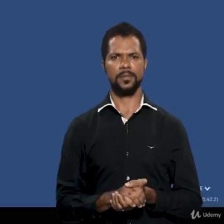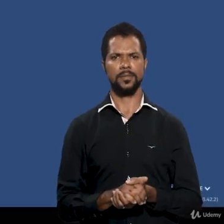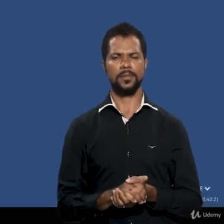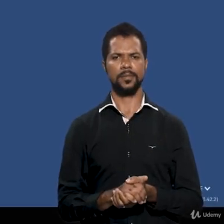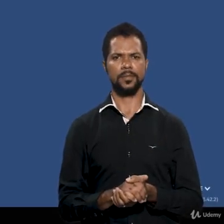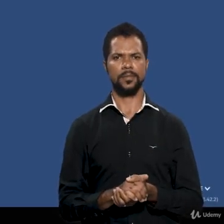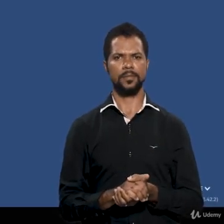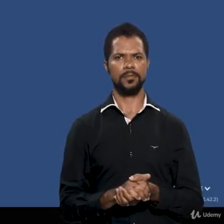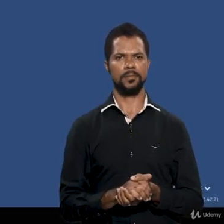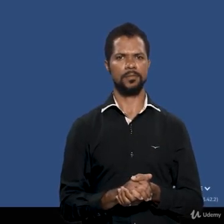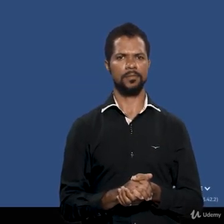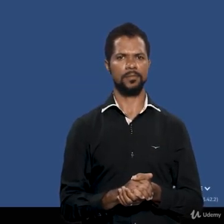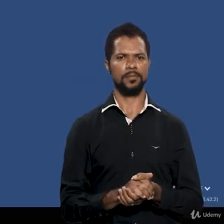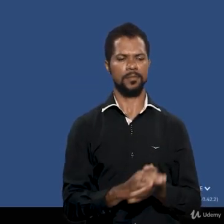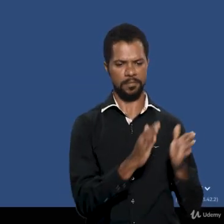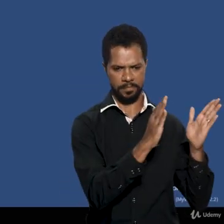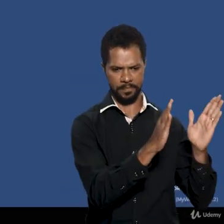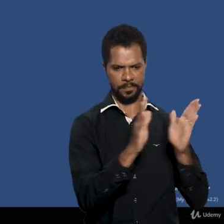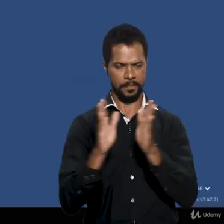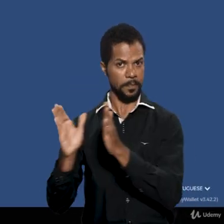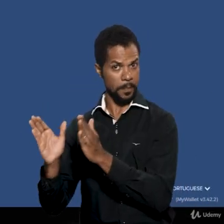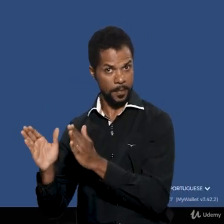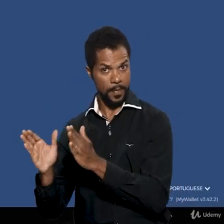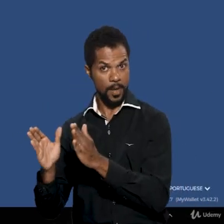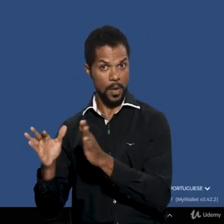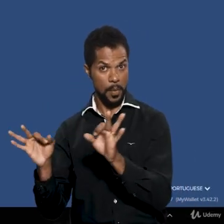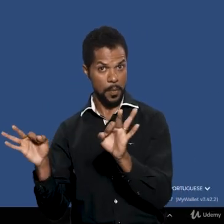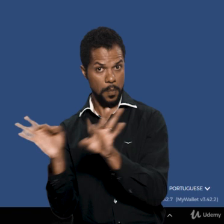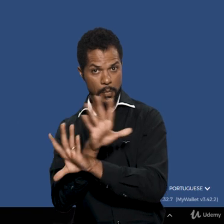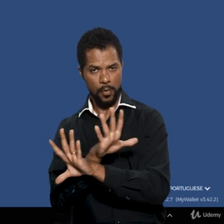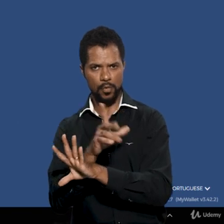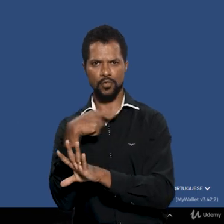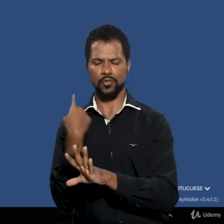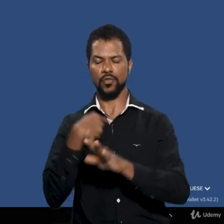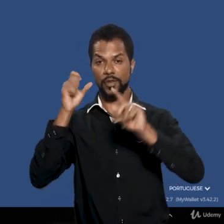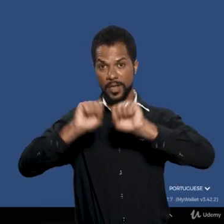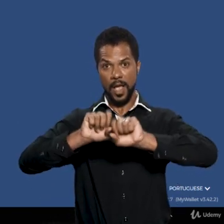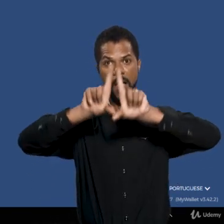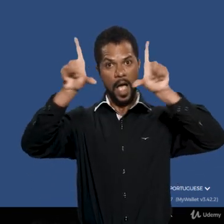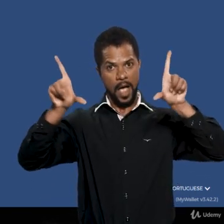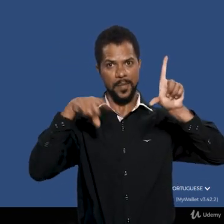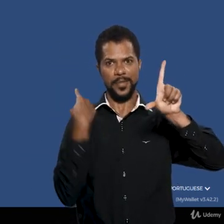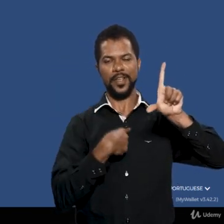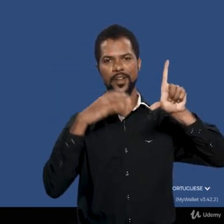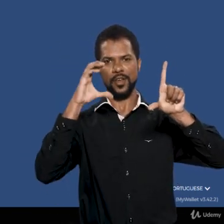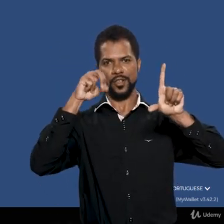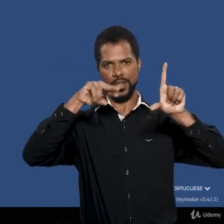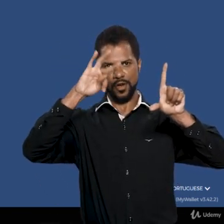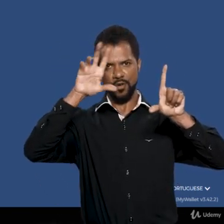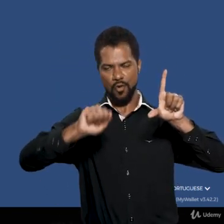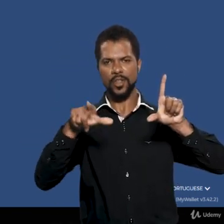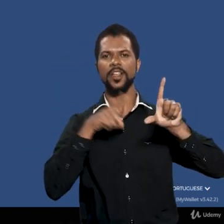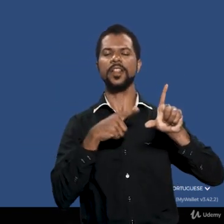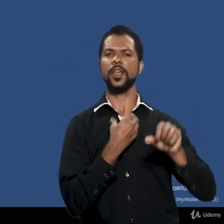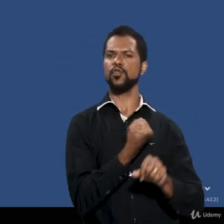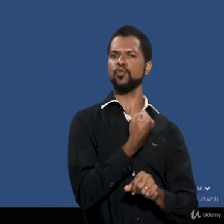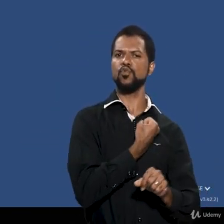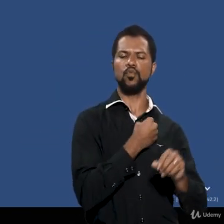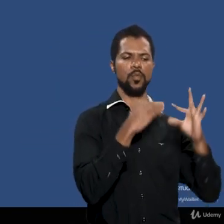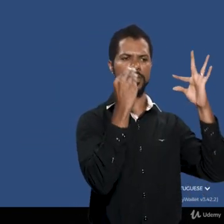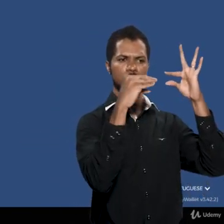to the survey. So my wallet ID. Every time I'm going to have to use my password. I'm going to type